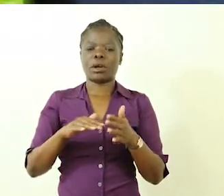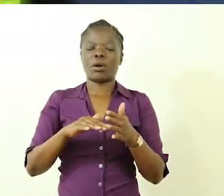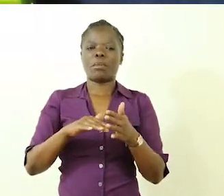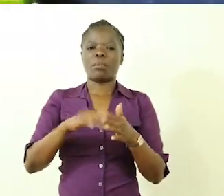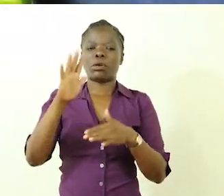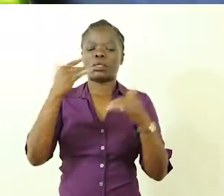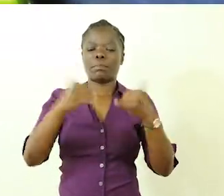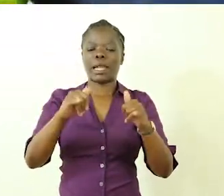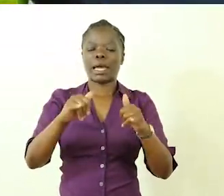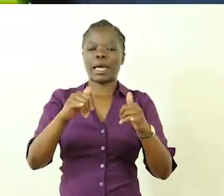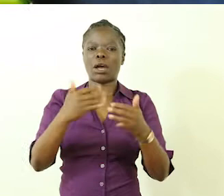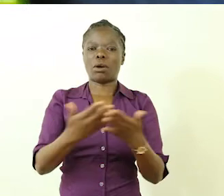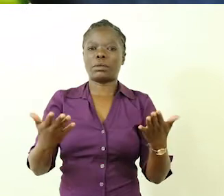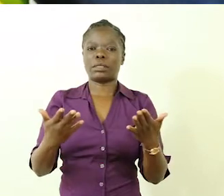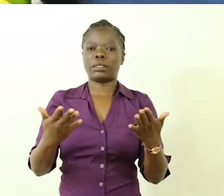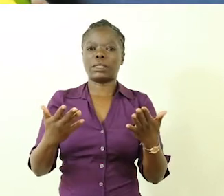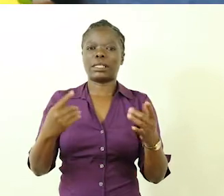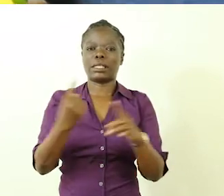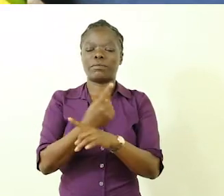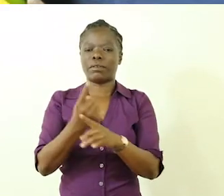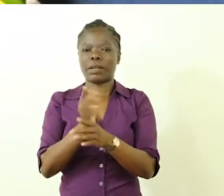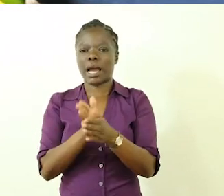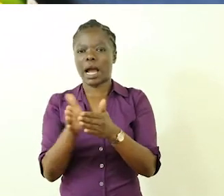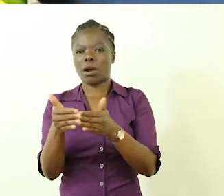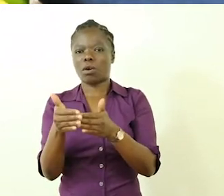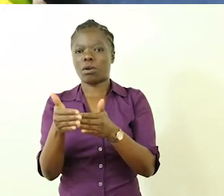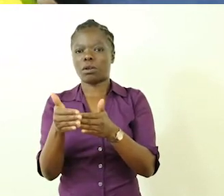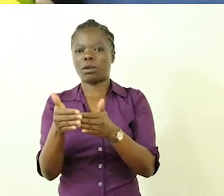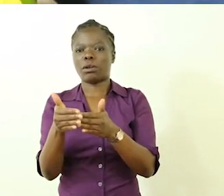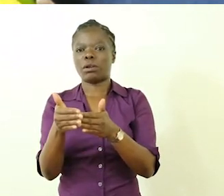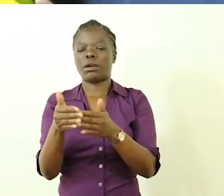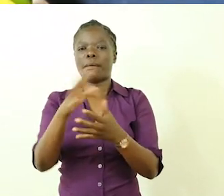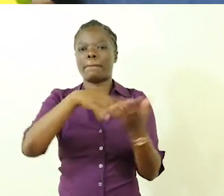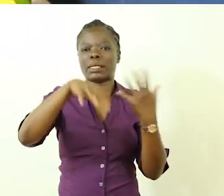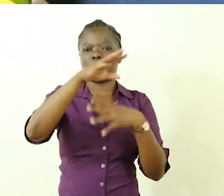Moves play items at different angles, mix up